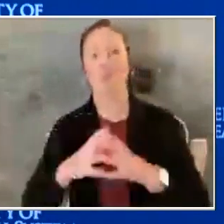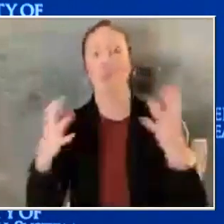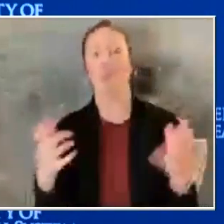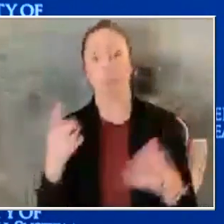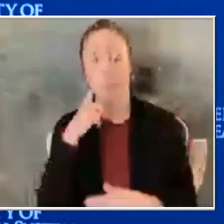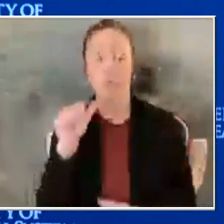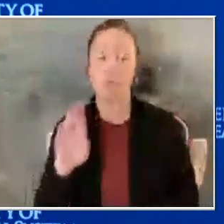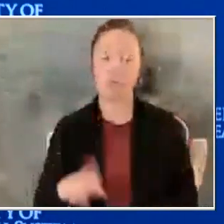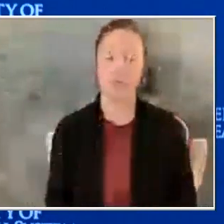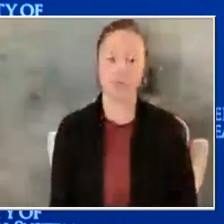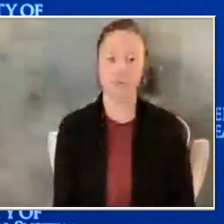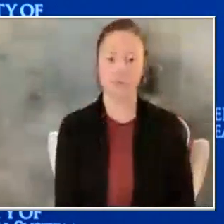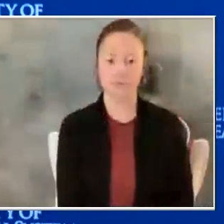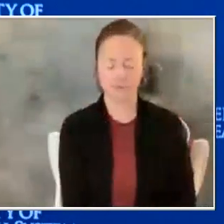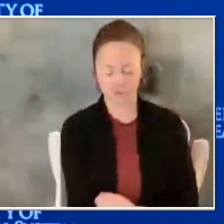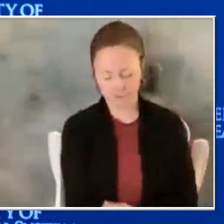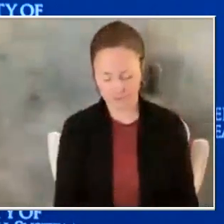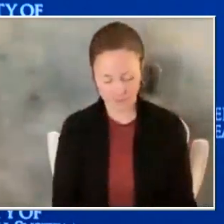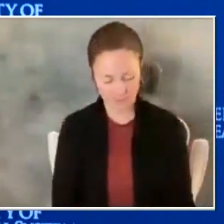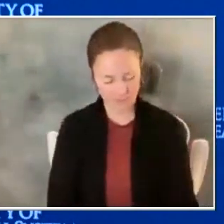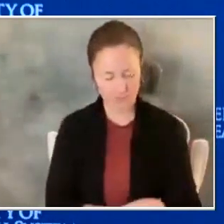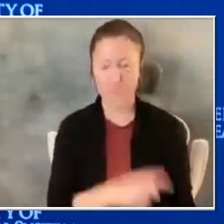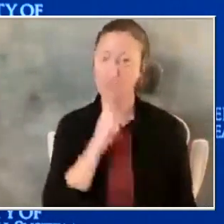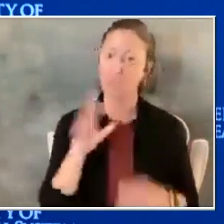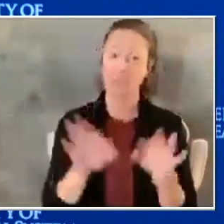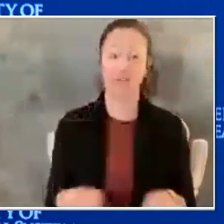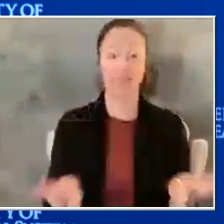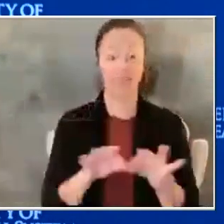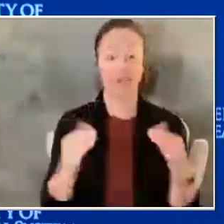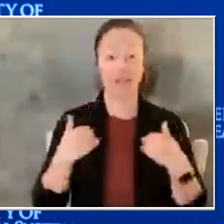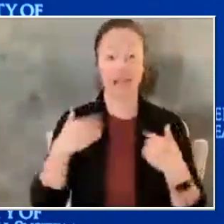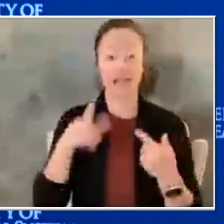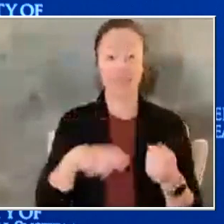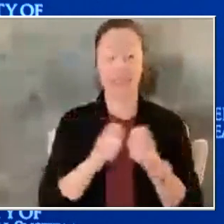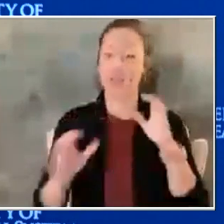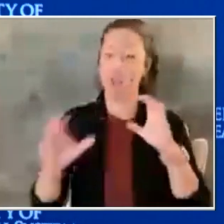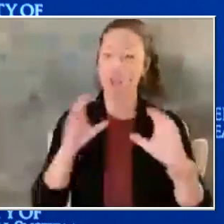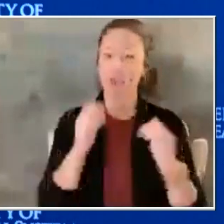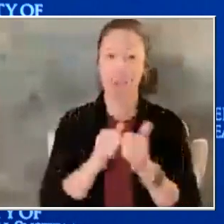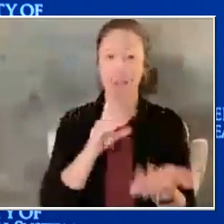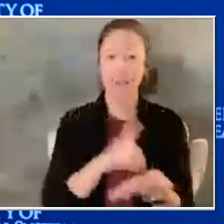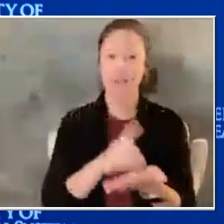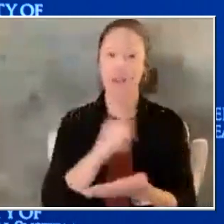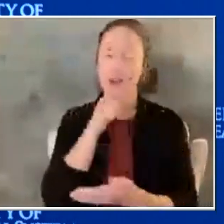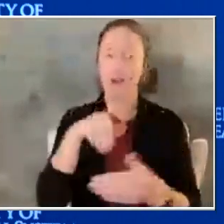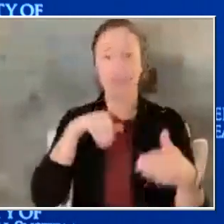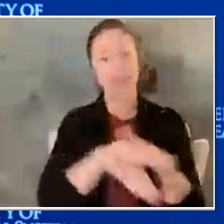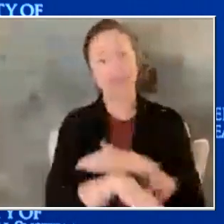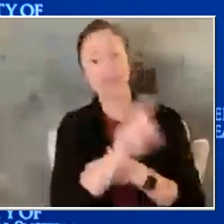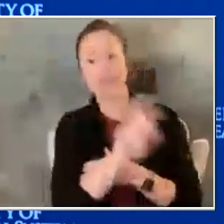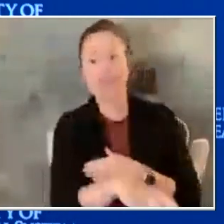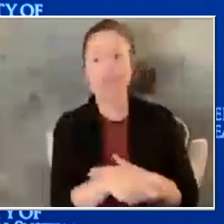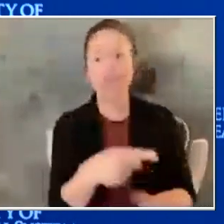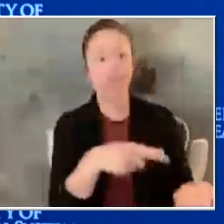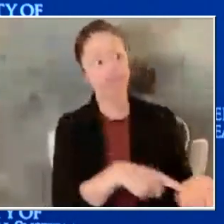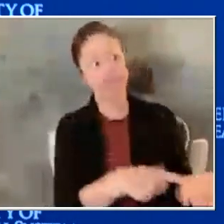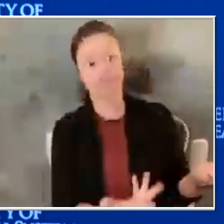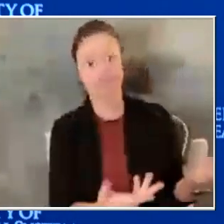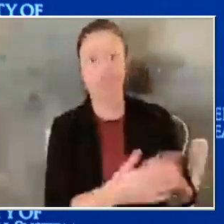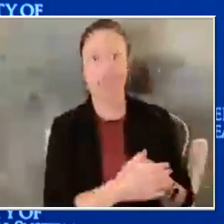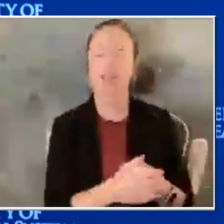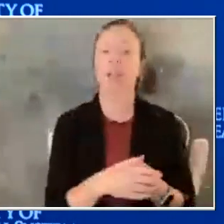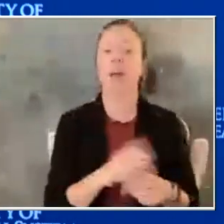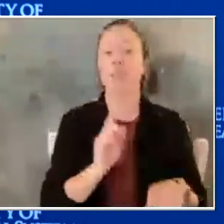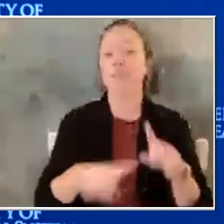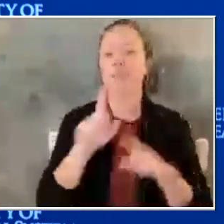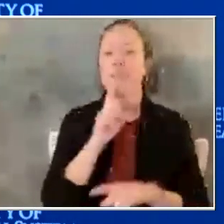very important to have those specific conversations with your physician, not just go in demanding antibiotics, but just understand why and why not